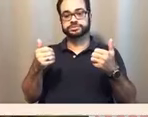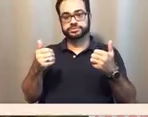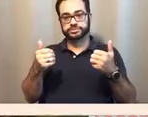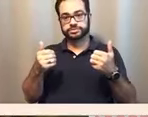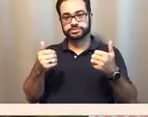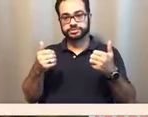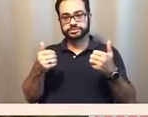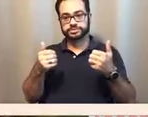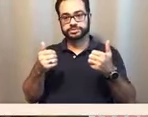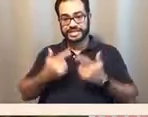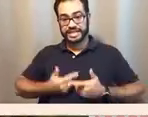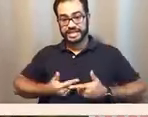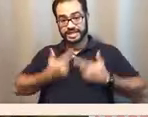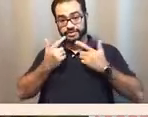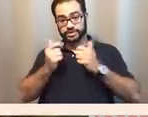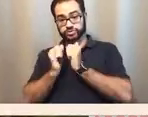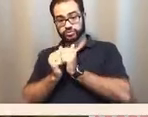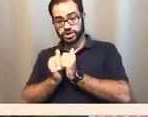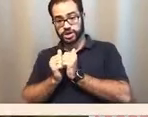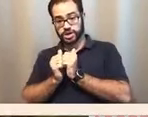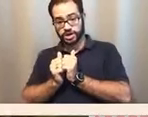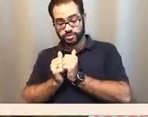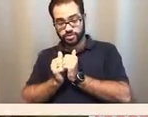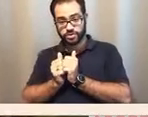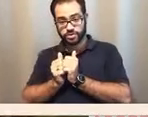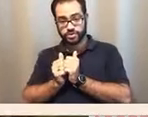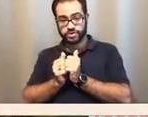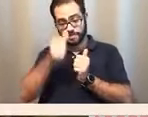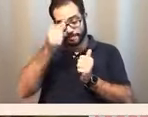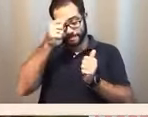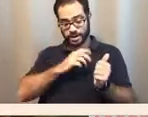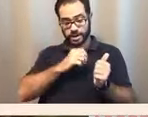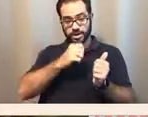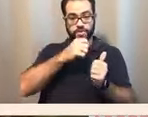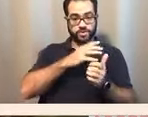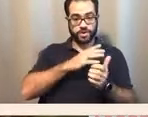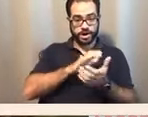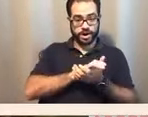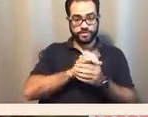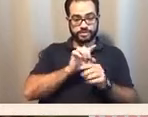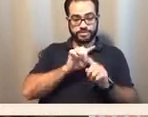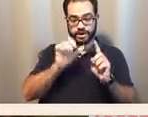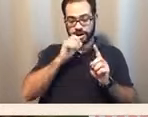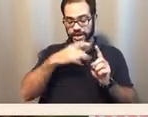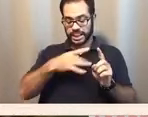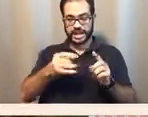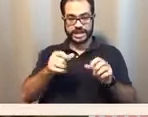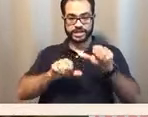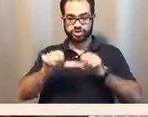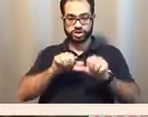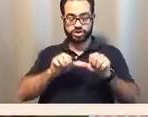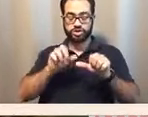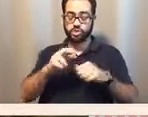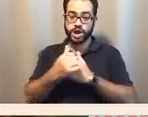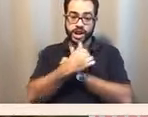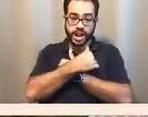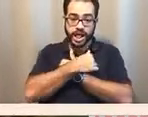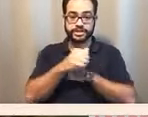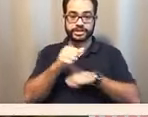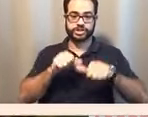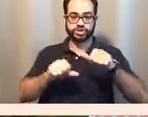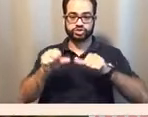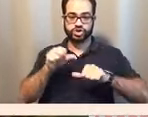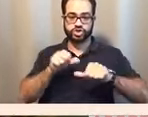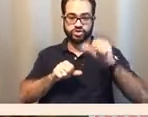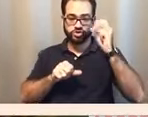living together as man and wife, and not liking each other or loving each other. And